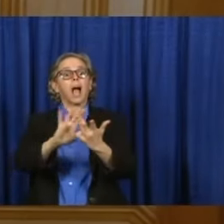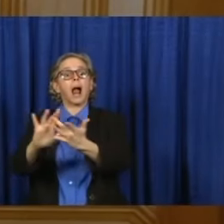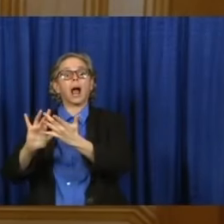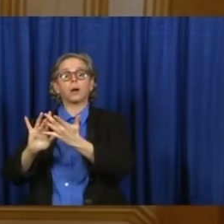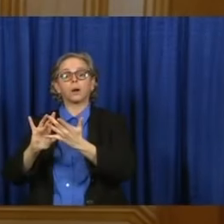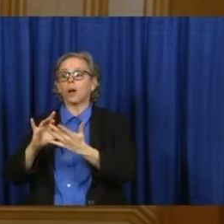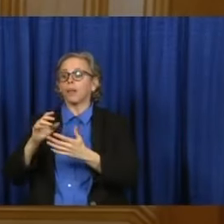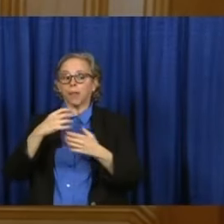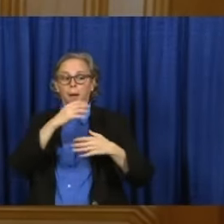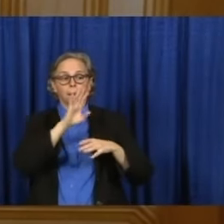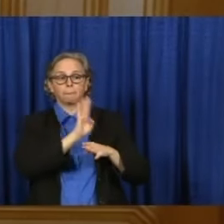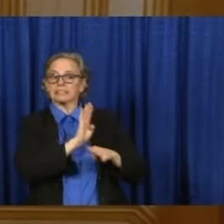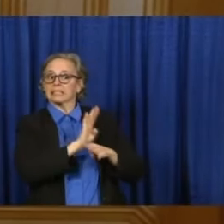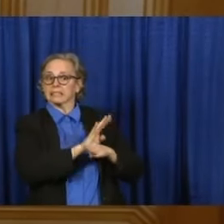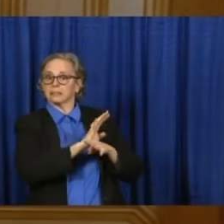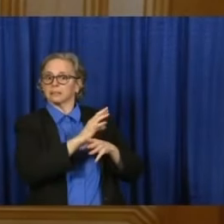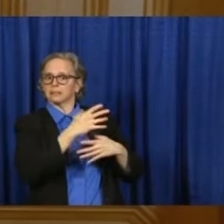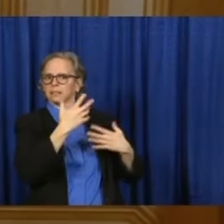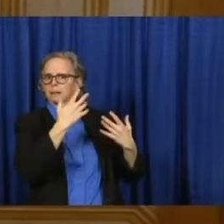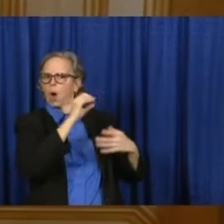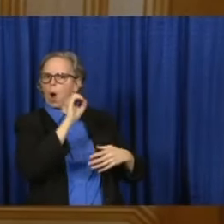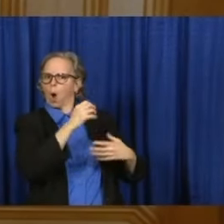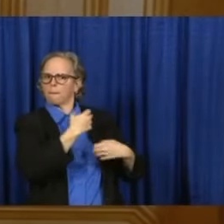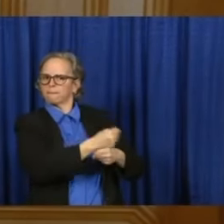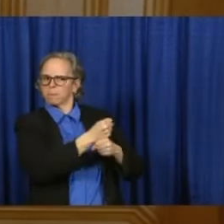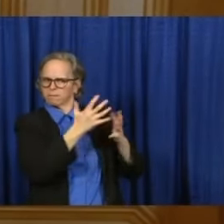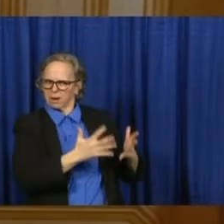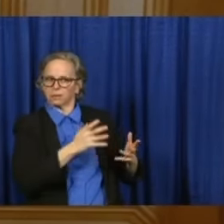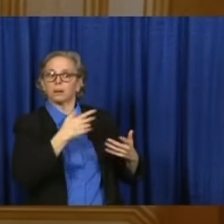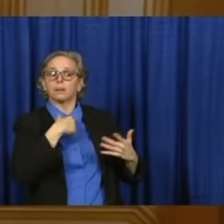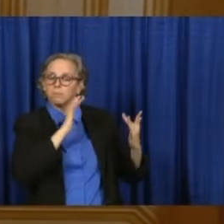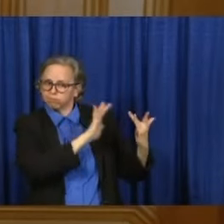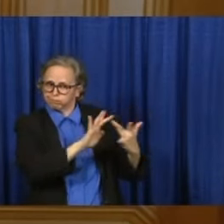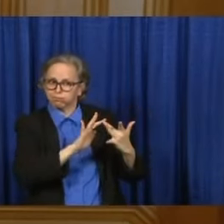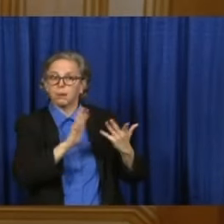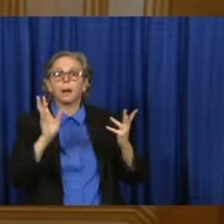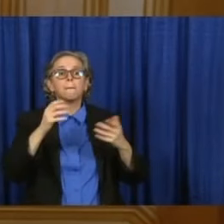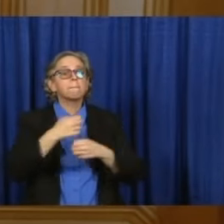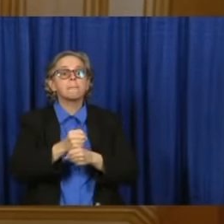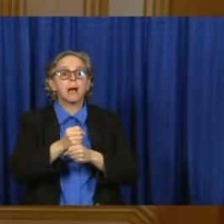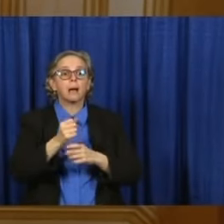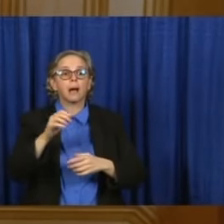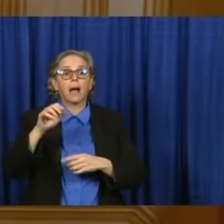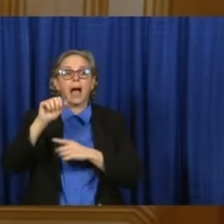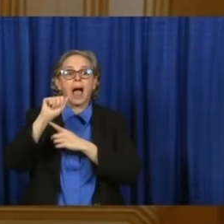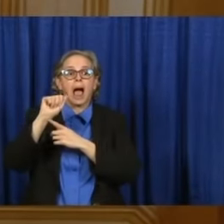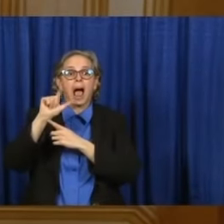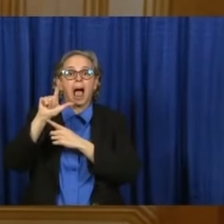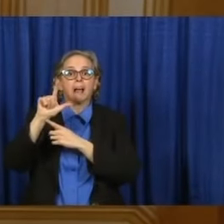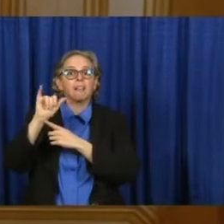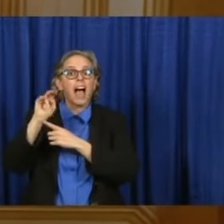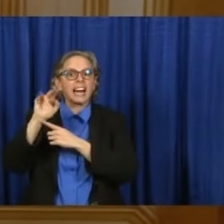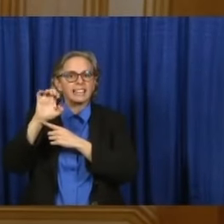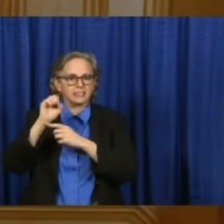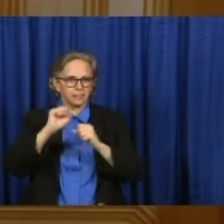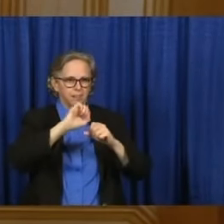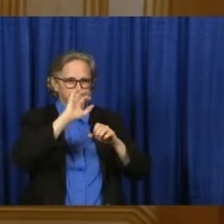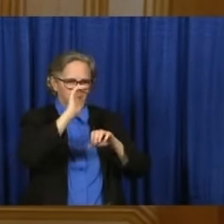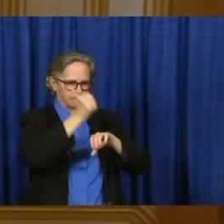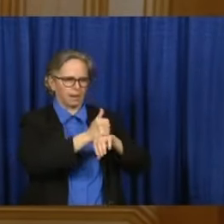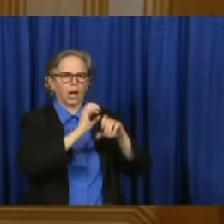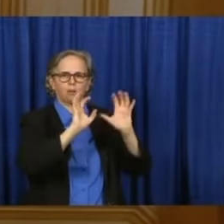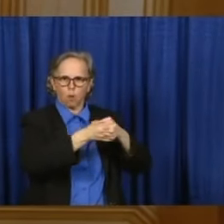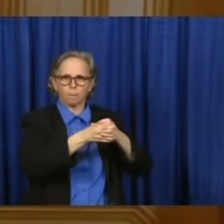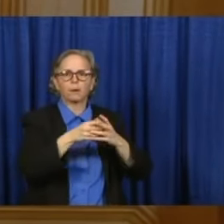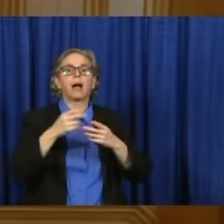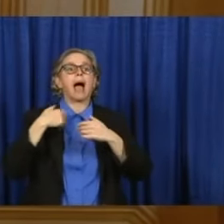Ohio. We put together the Manufacturing Alliance website, and we asked